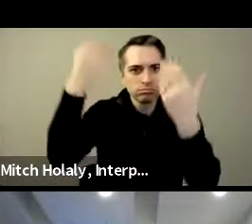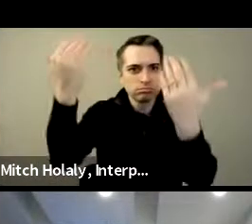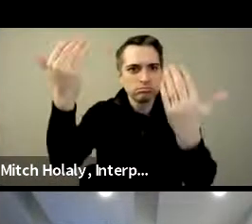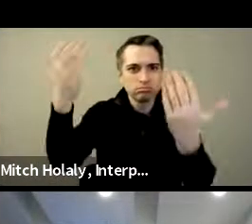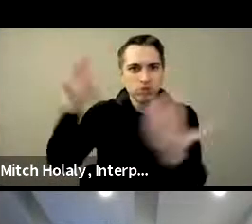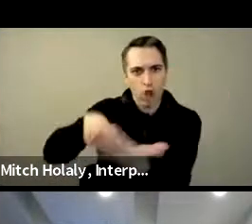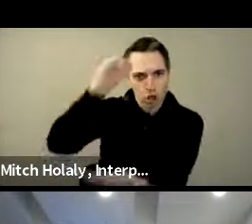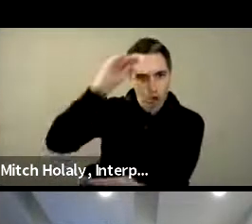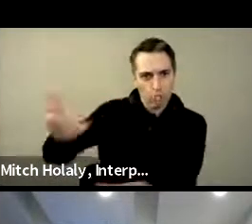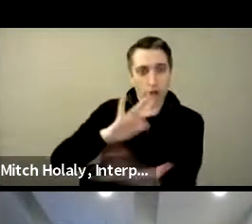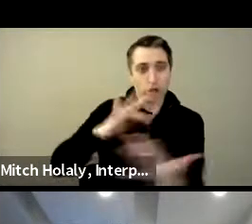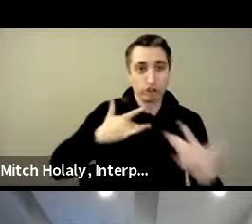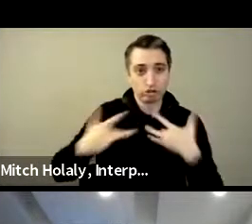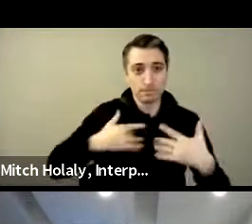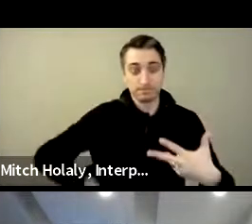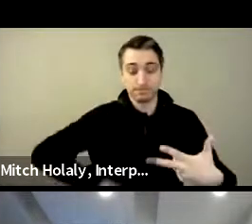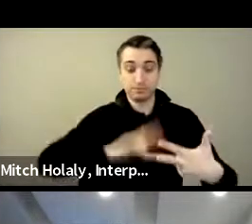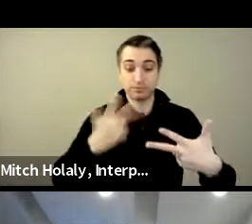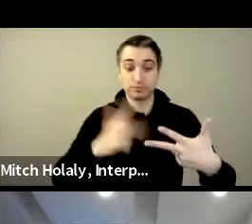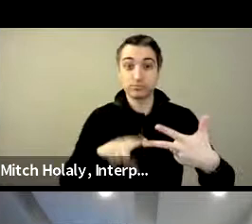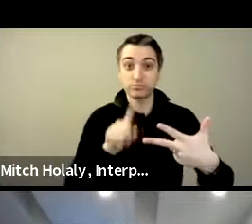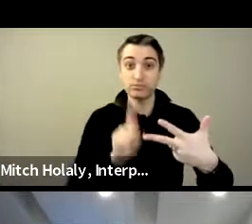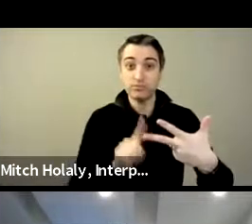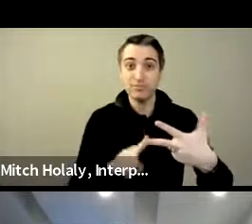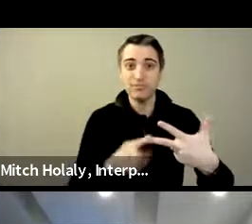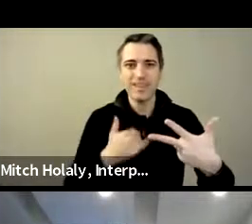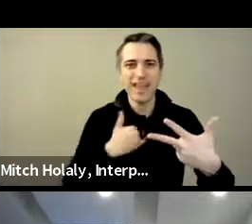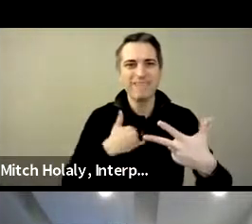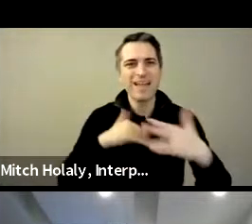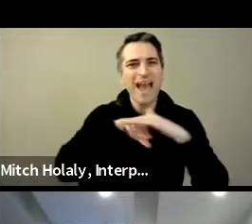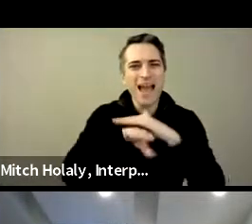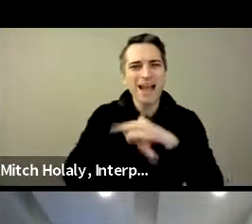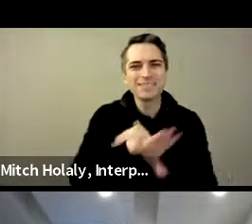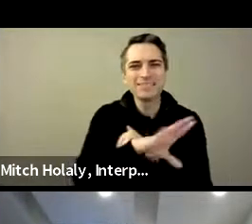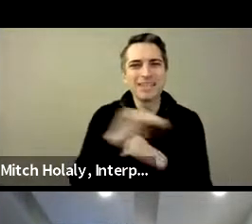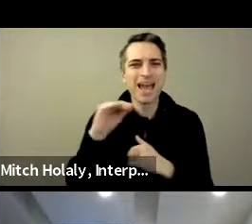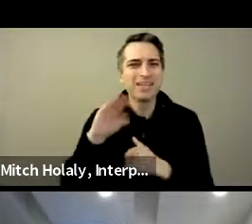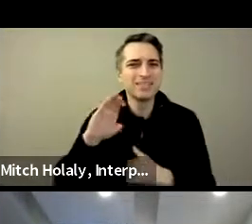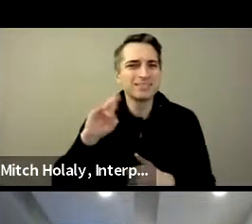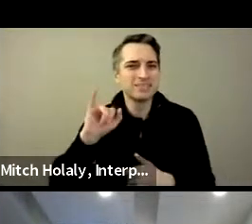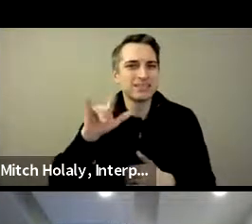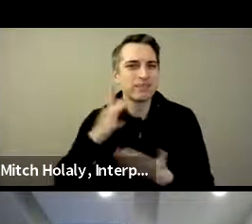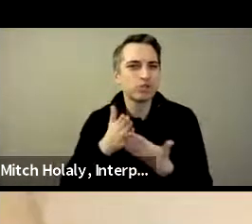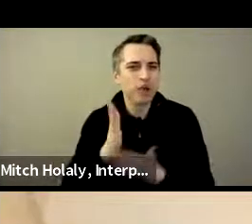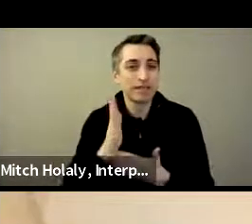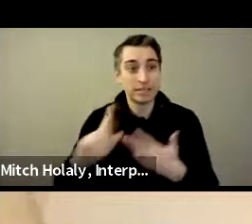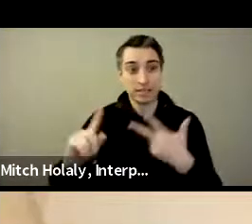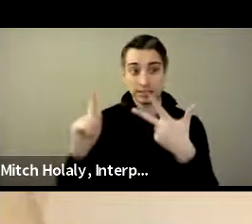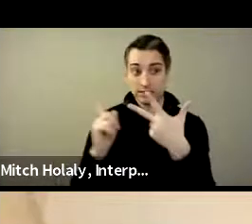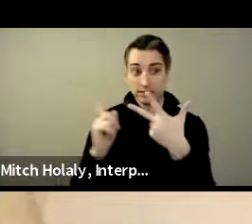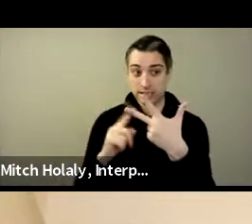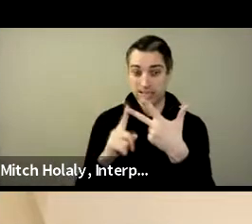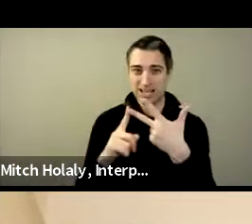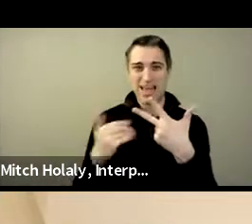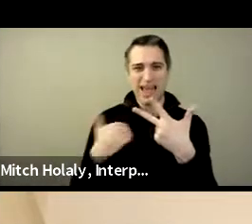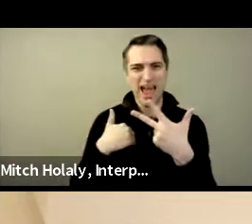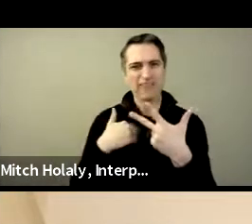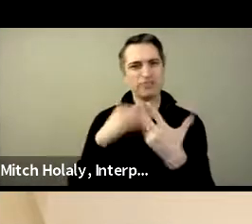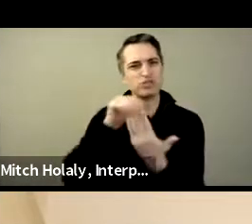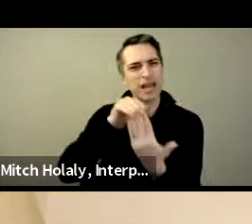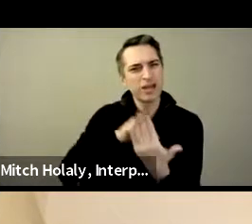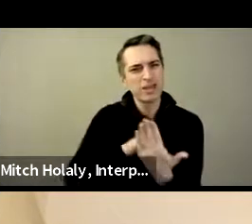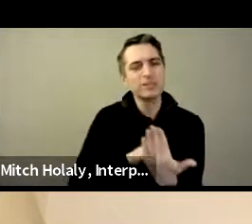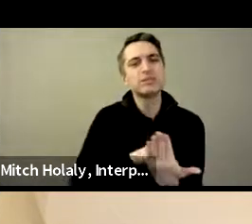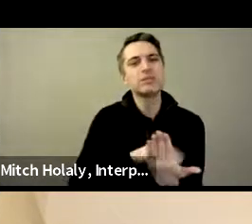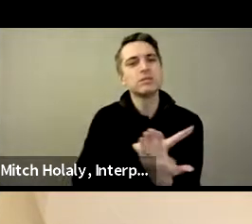SIG3 is a quality of access and civil rights. And SIG3 really helps to document and promote the experiences of